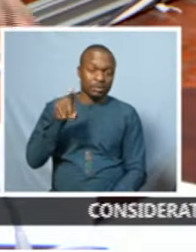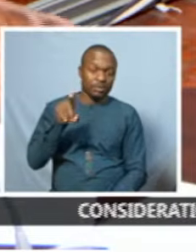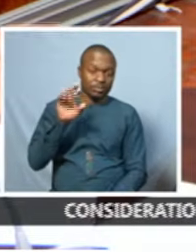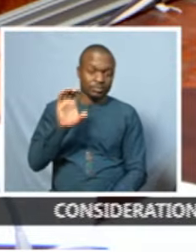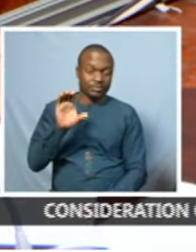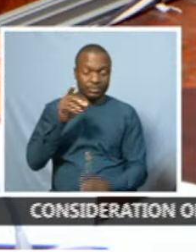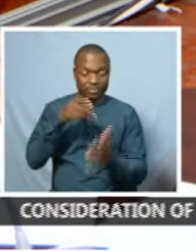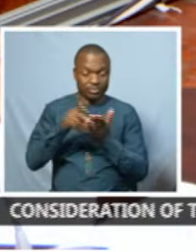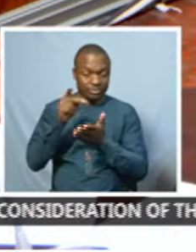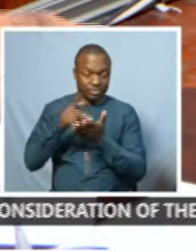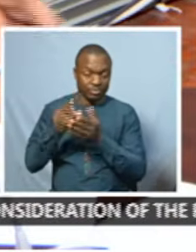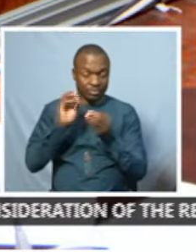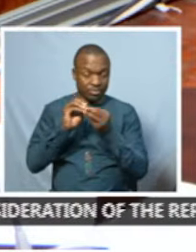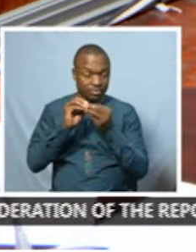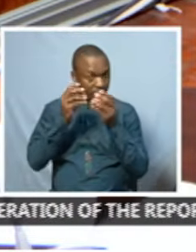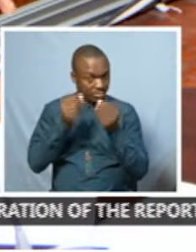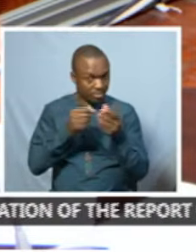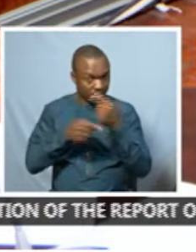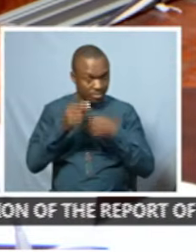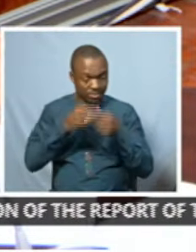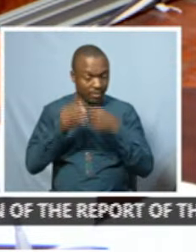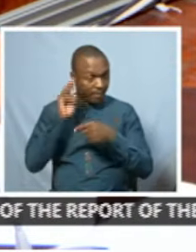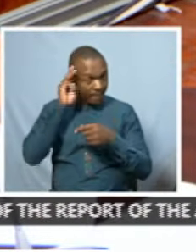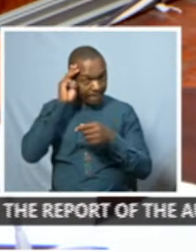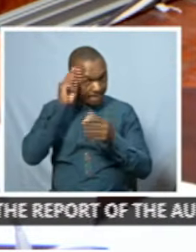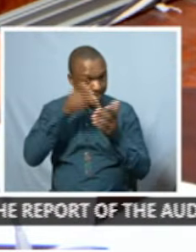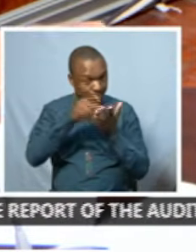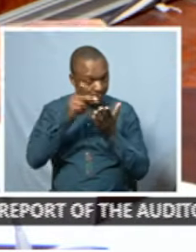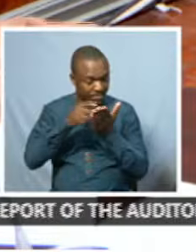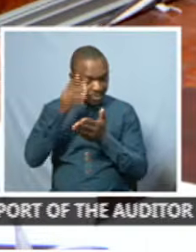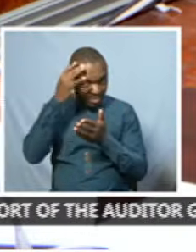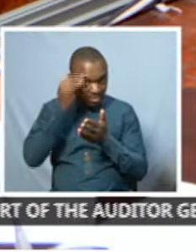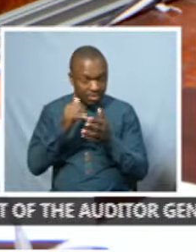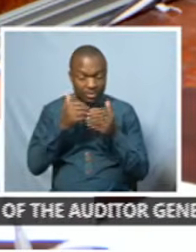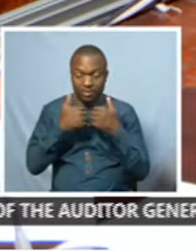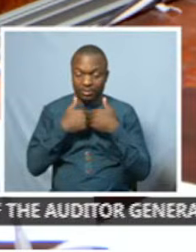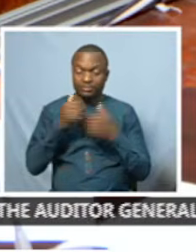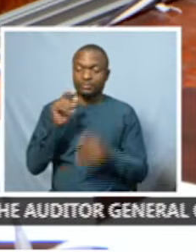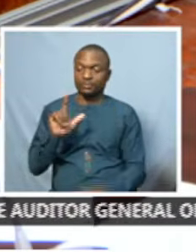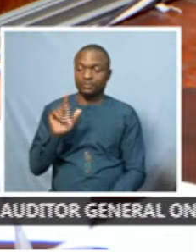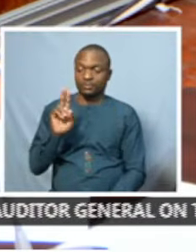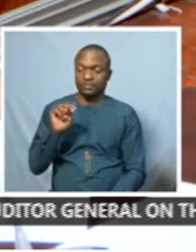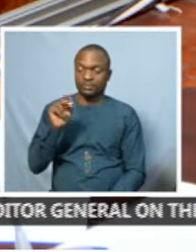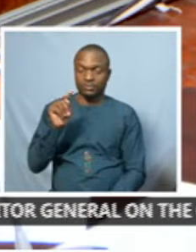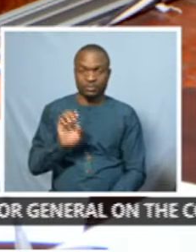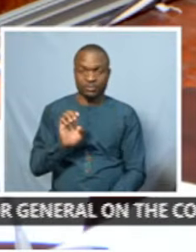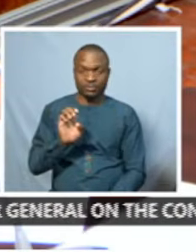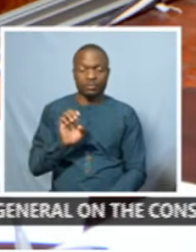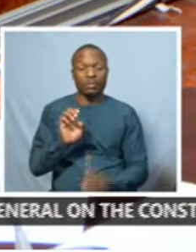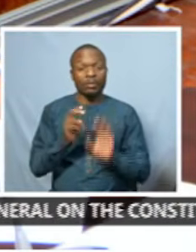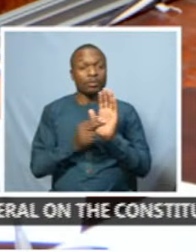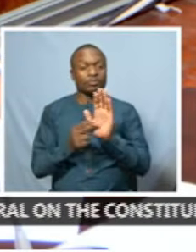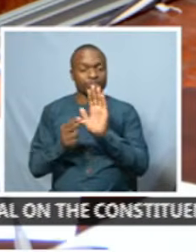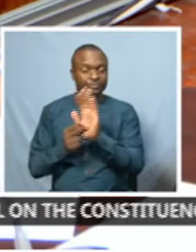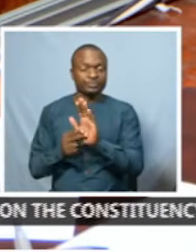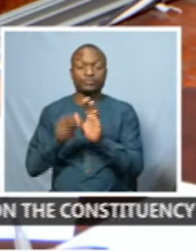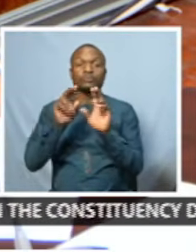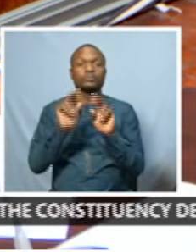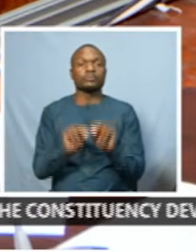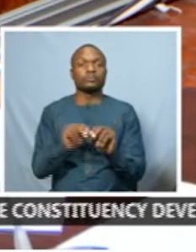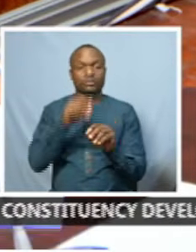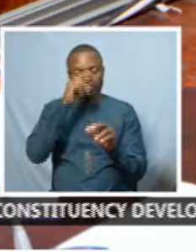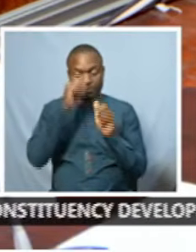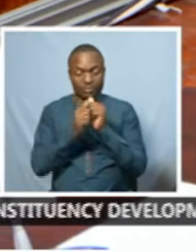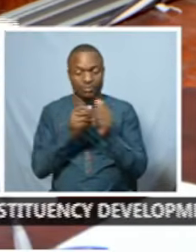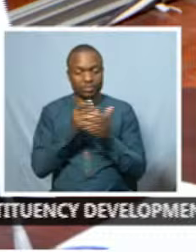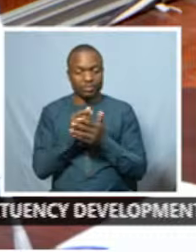them. More money comes from the ministry, clear. Why should we have LUNTE only, which will be indicating that, because